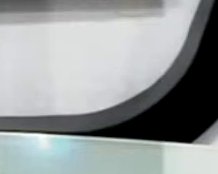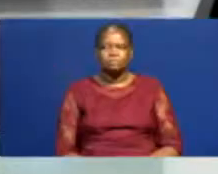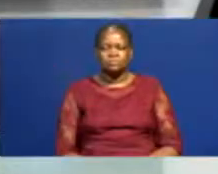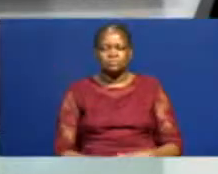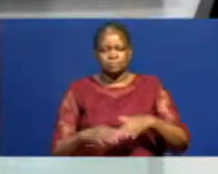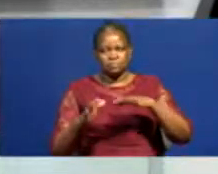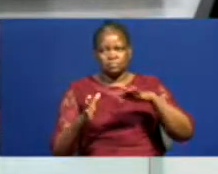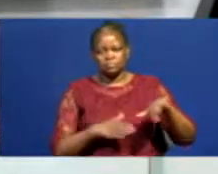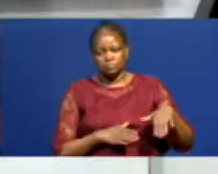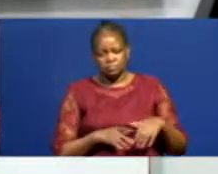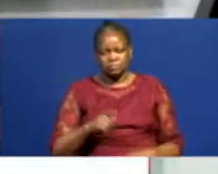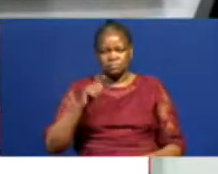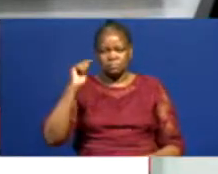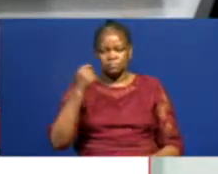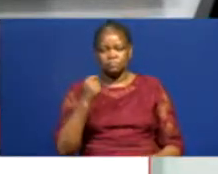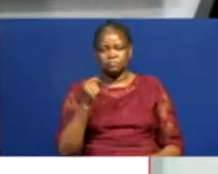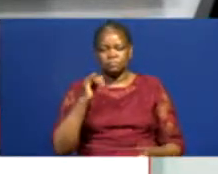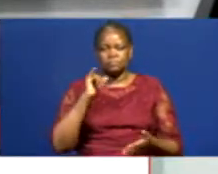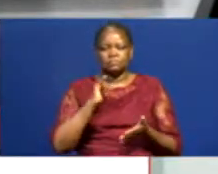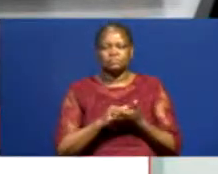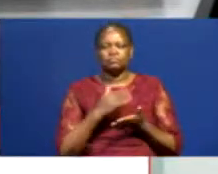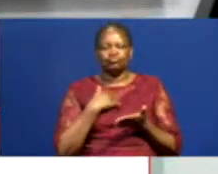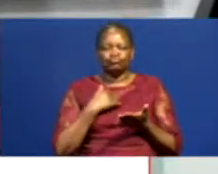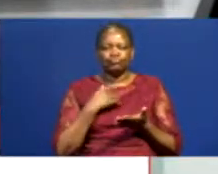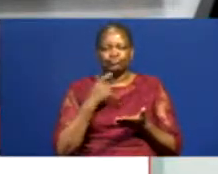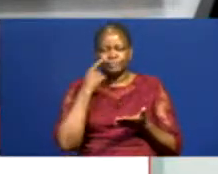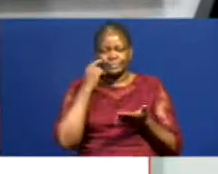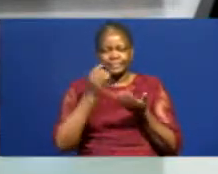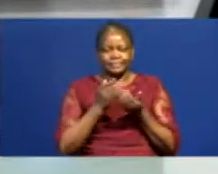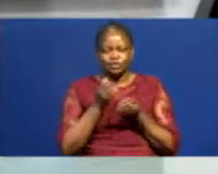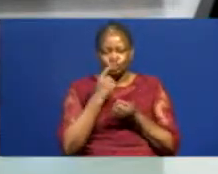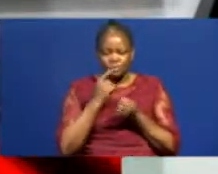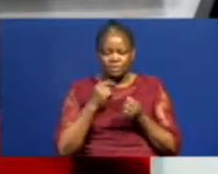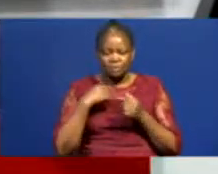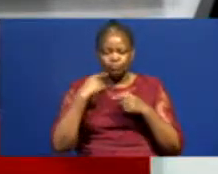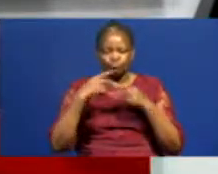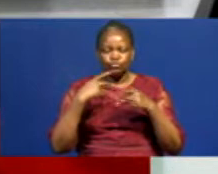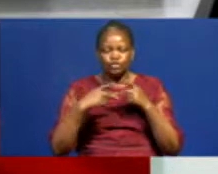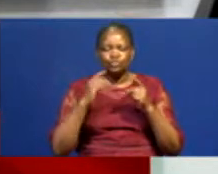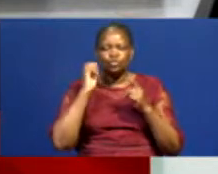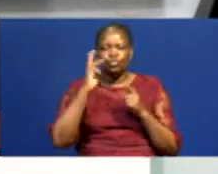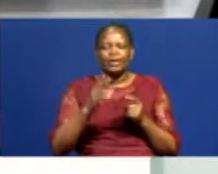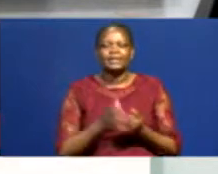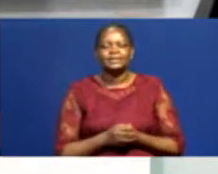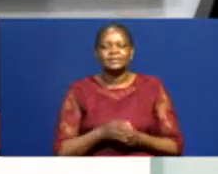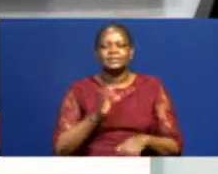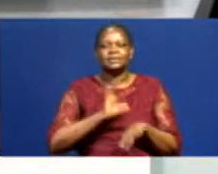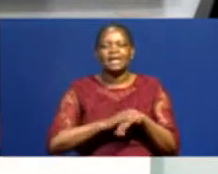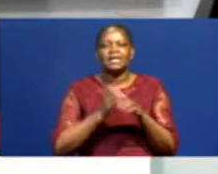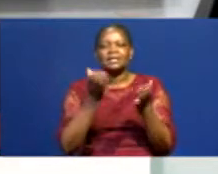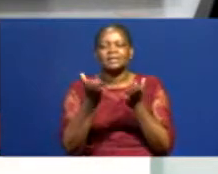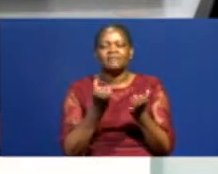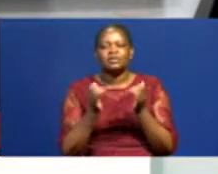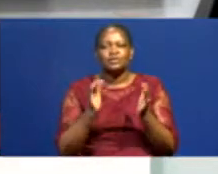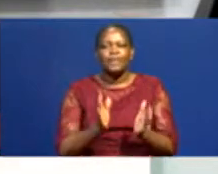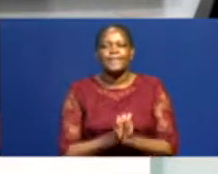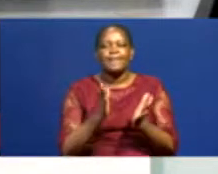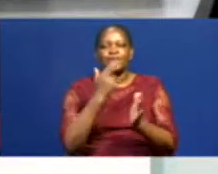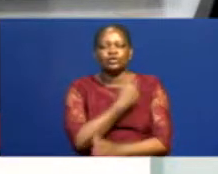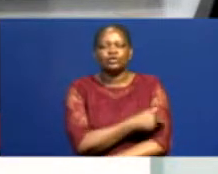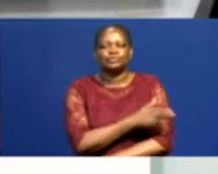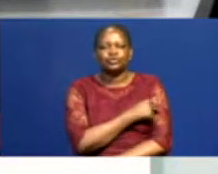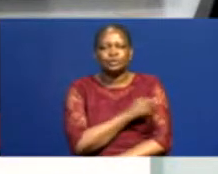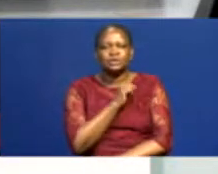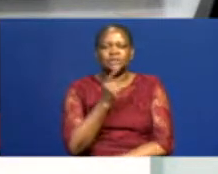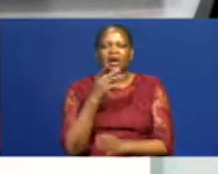The cabinet to hospital Kenyans seeking eye care treatment and procedures will now be able to procure the services in public hospitals.